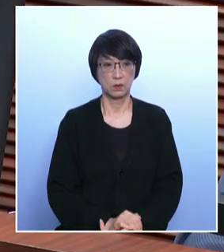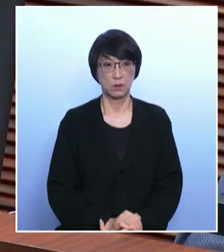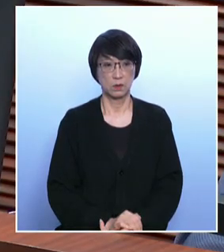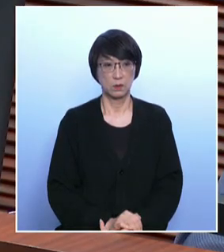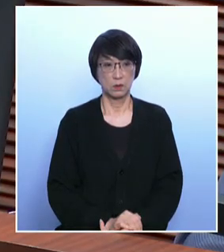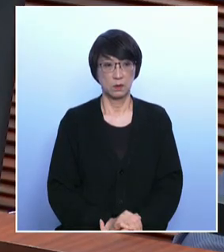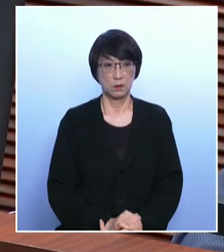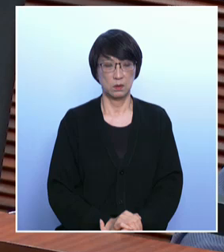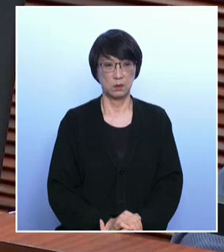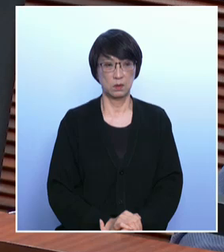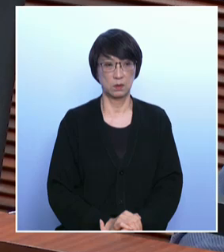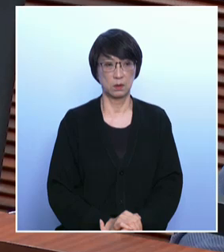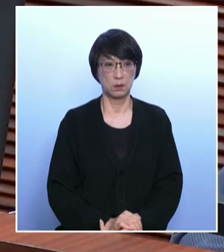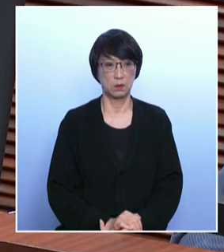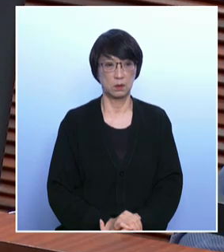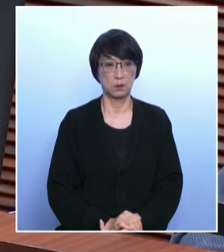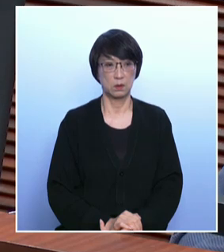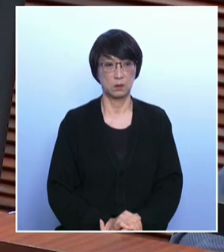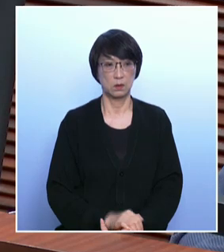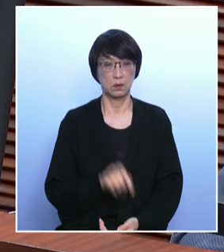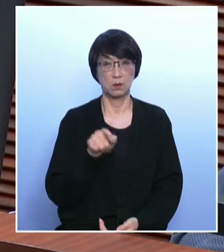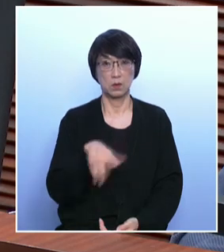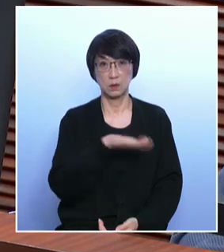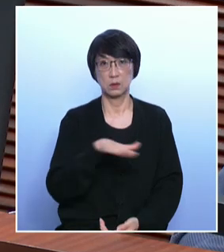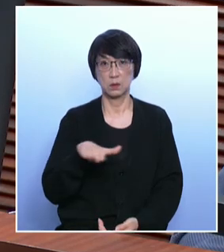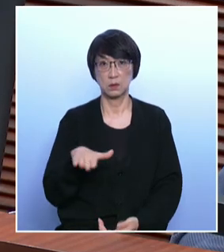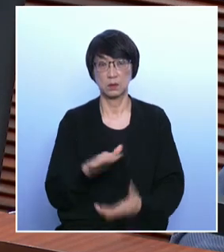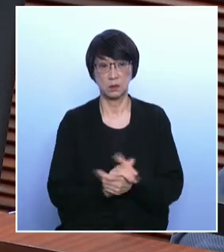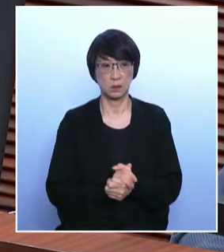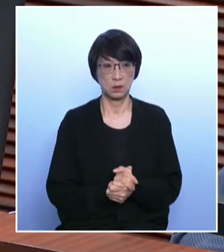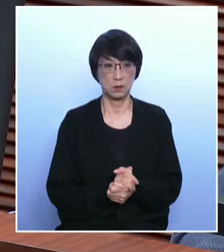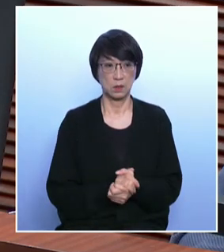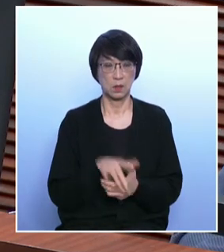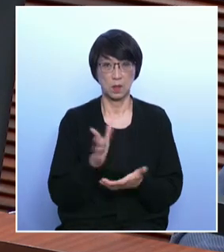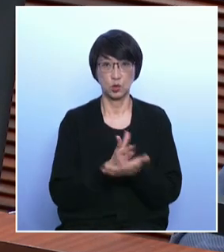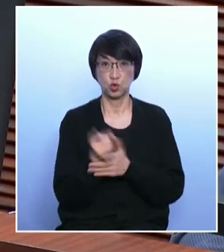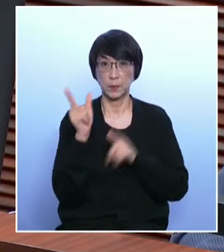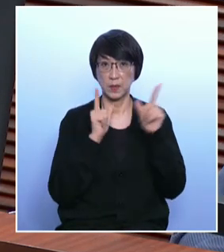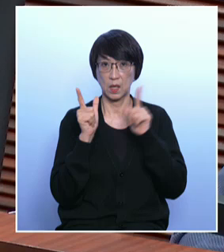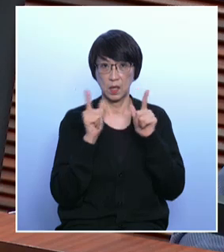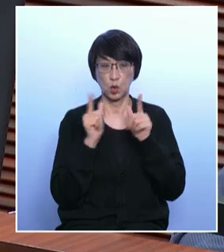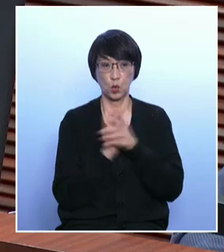such a low take-up rate. So that's all because of Ms. Elizabeth Kwok's question.